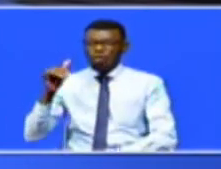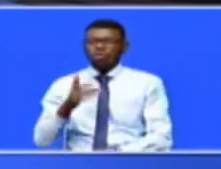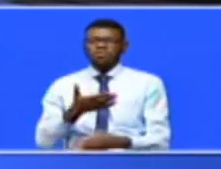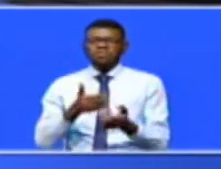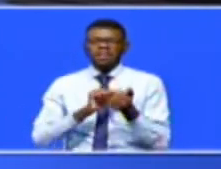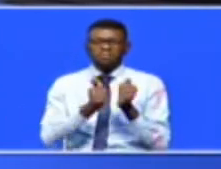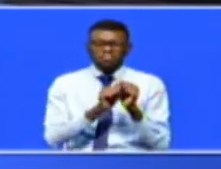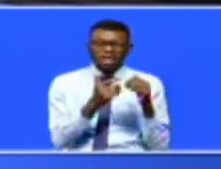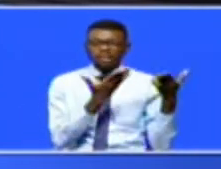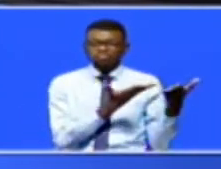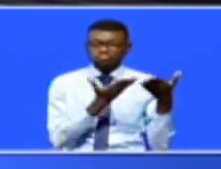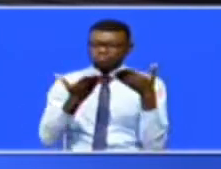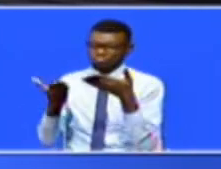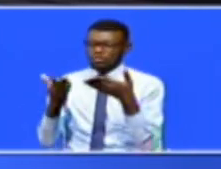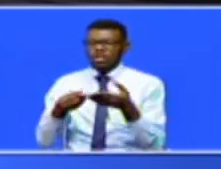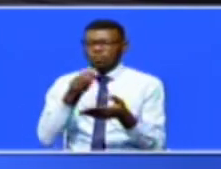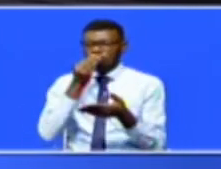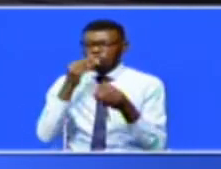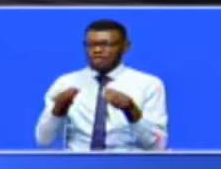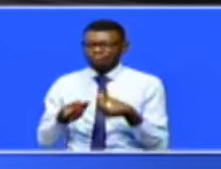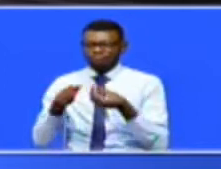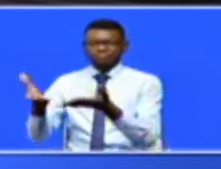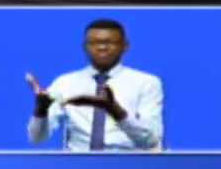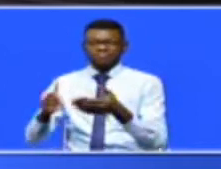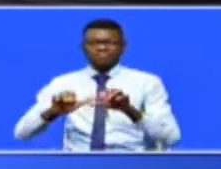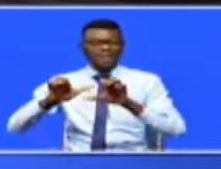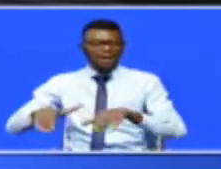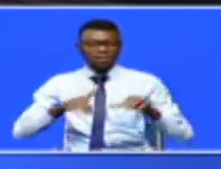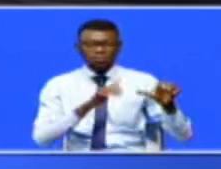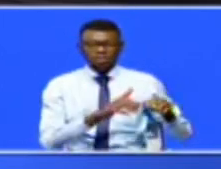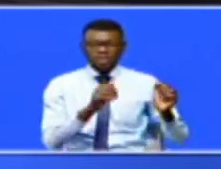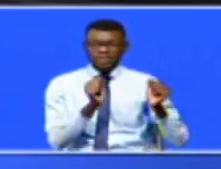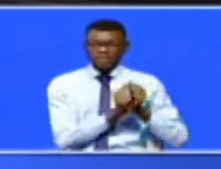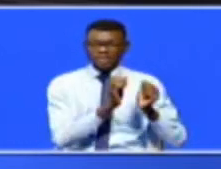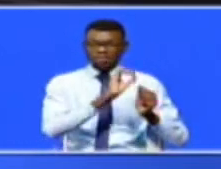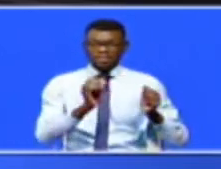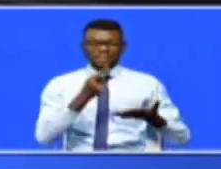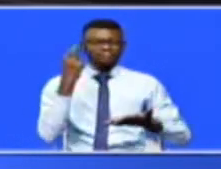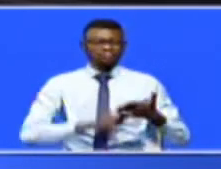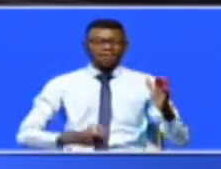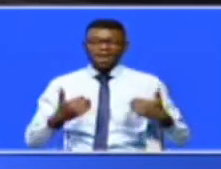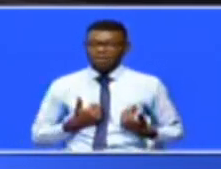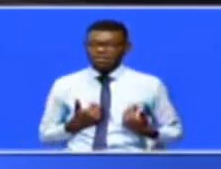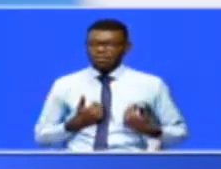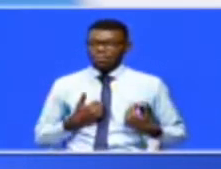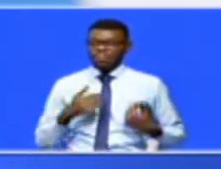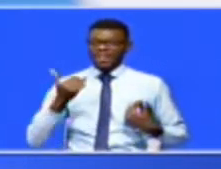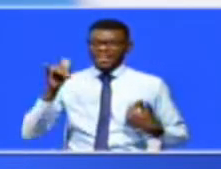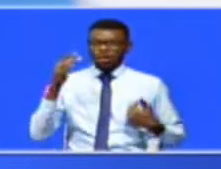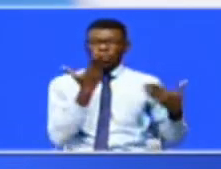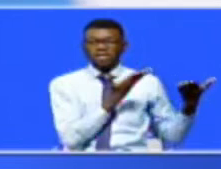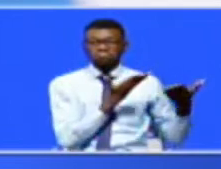process animal feed. And we imposed a 10% duty on that maize. Then we allowed the yellow maize to be